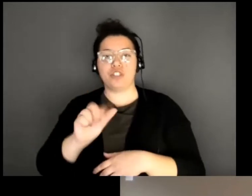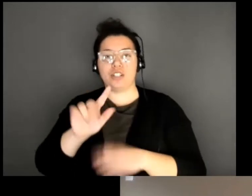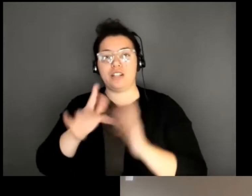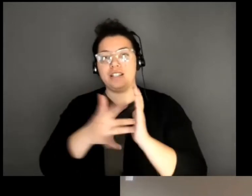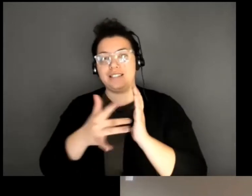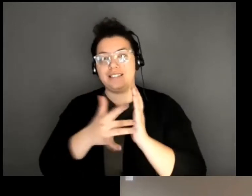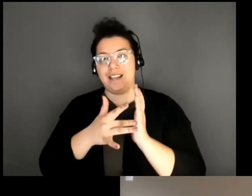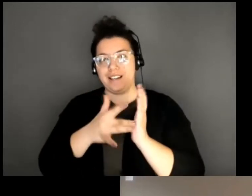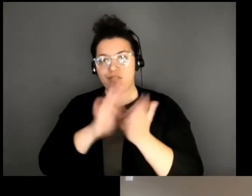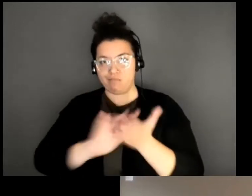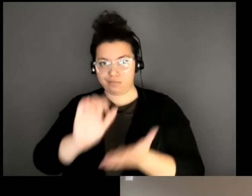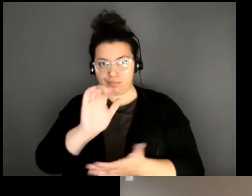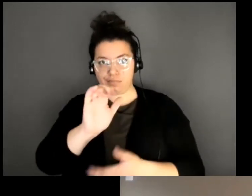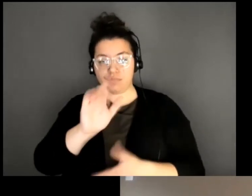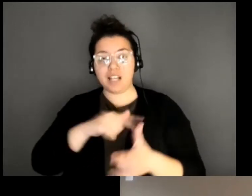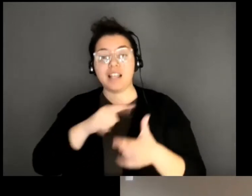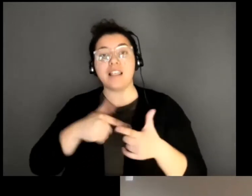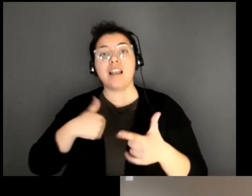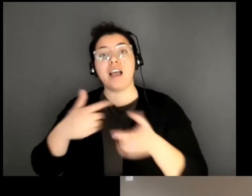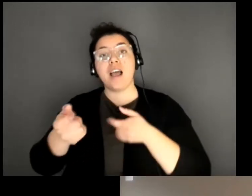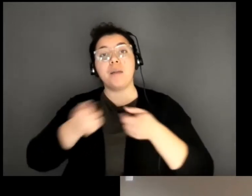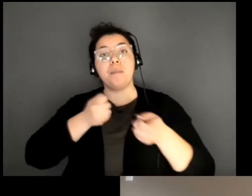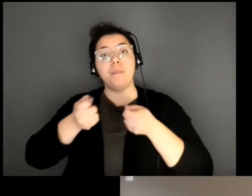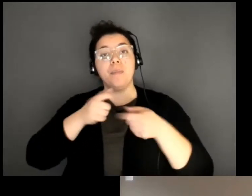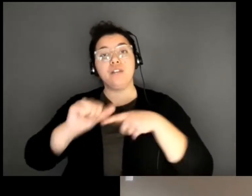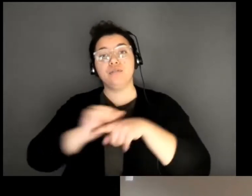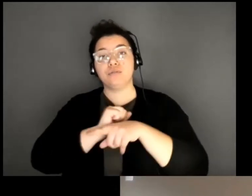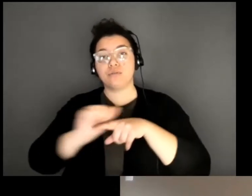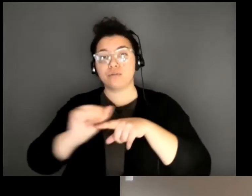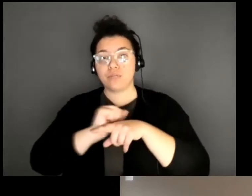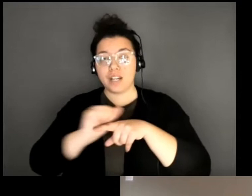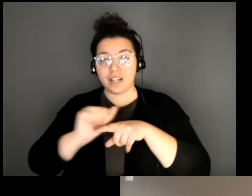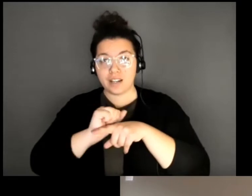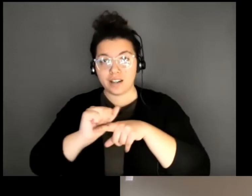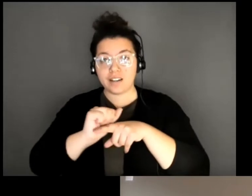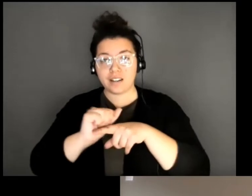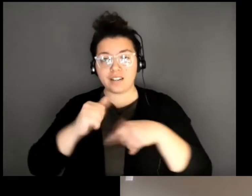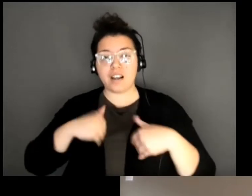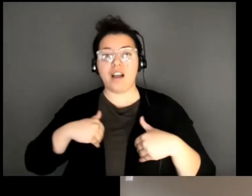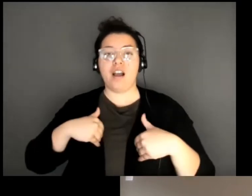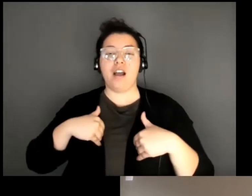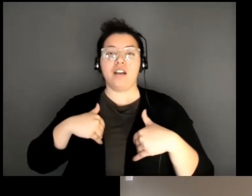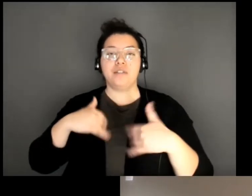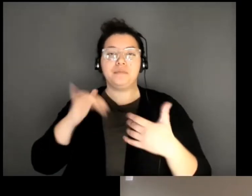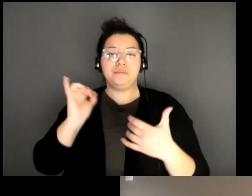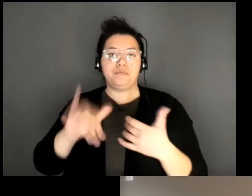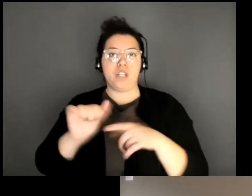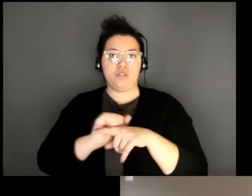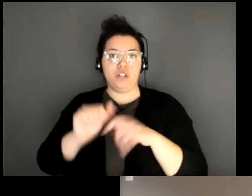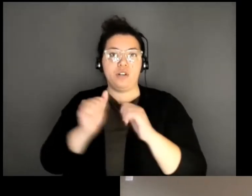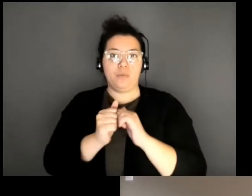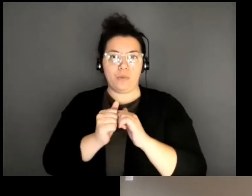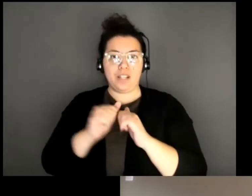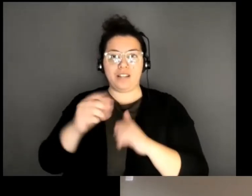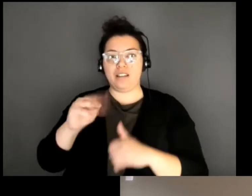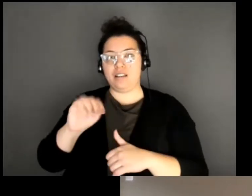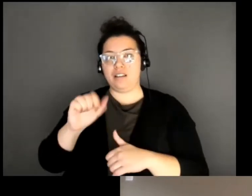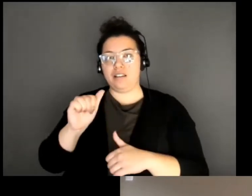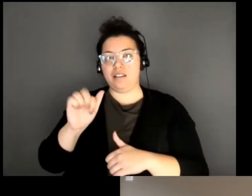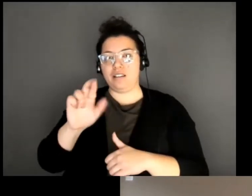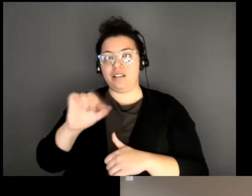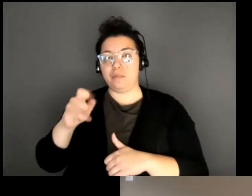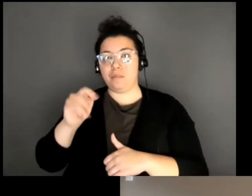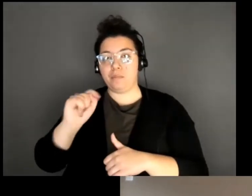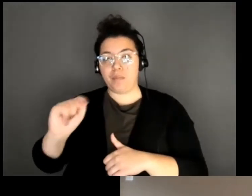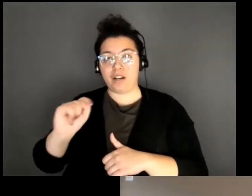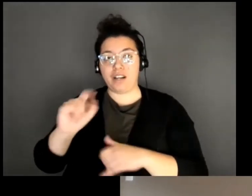training program, manager development program track with Marriott International, and that's where I've been ever since. So I've